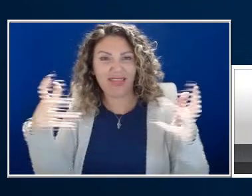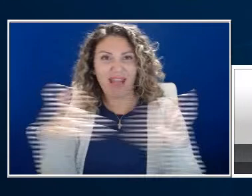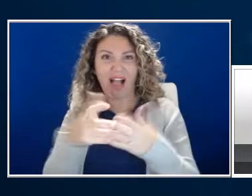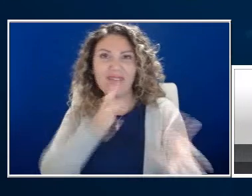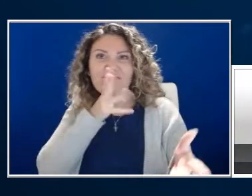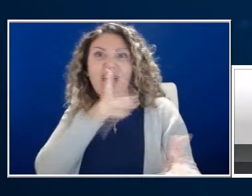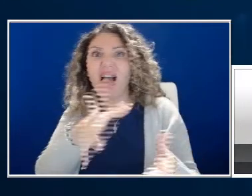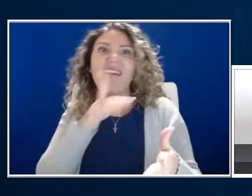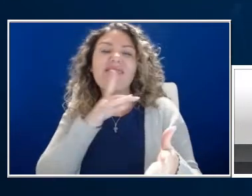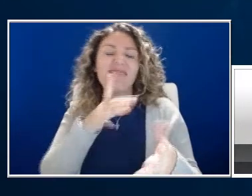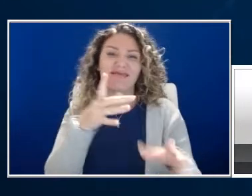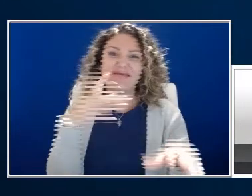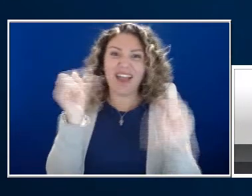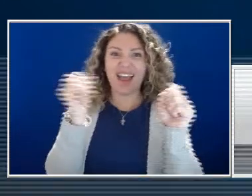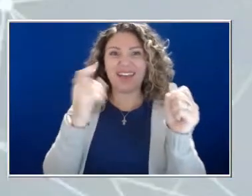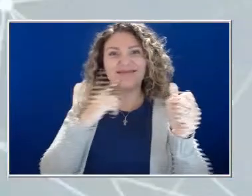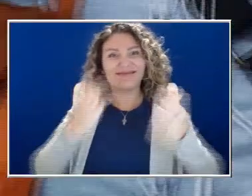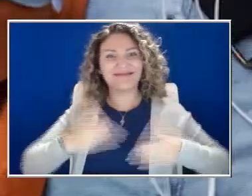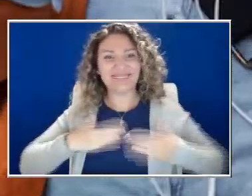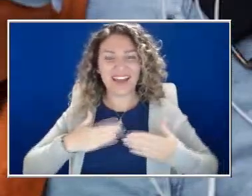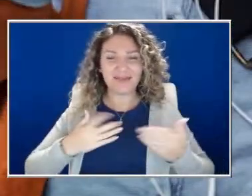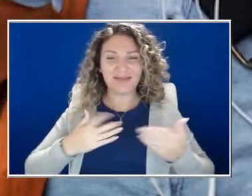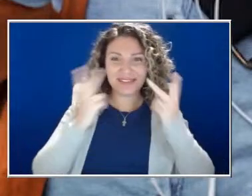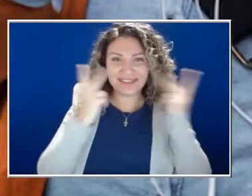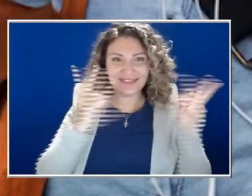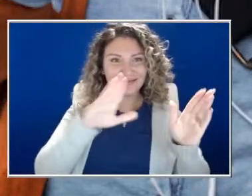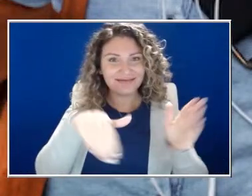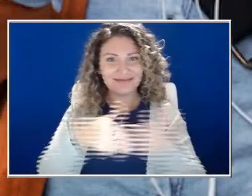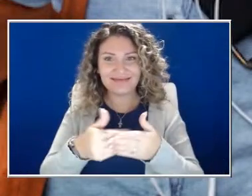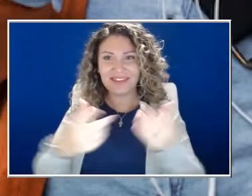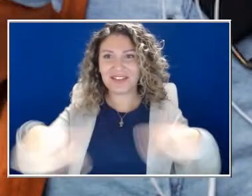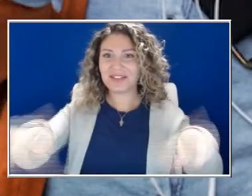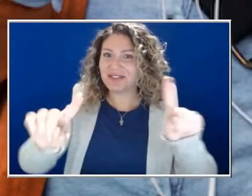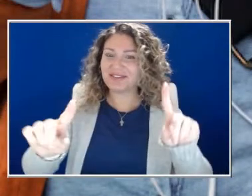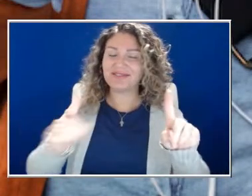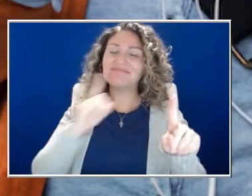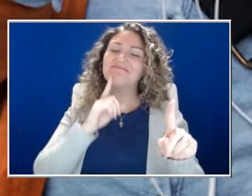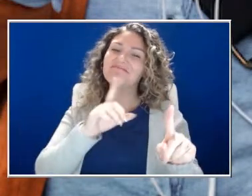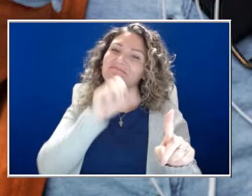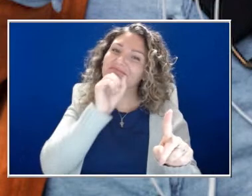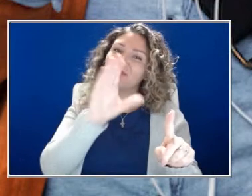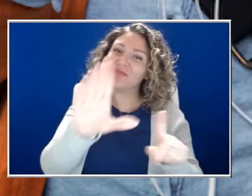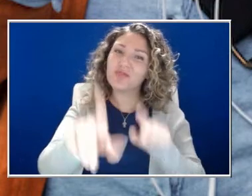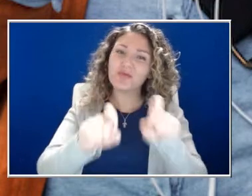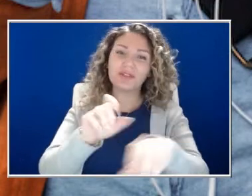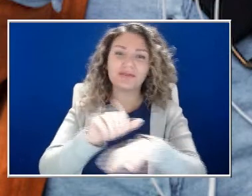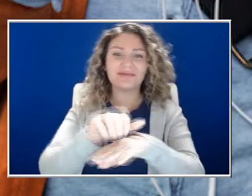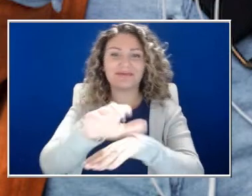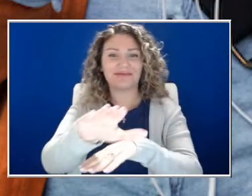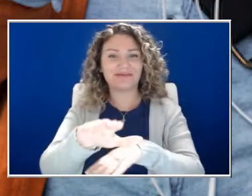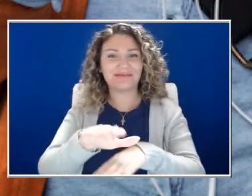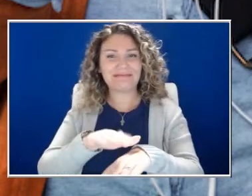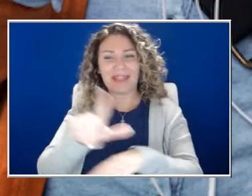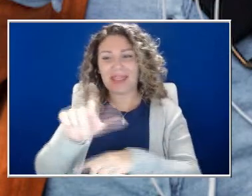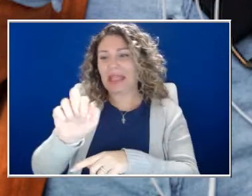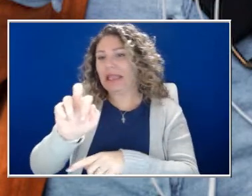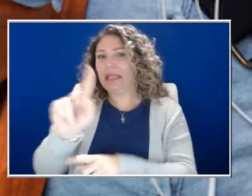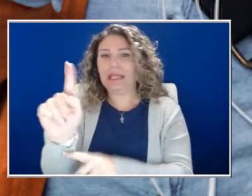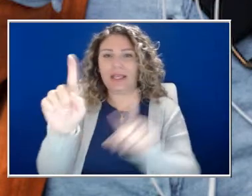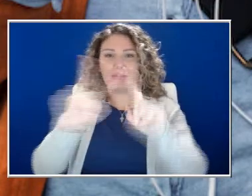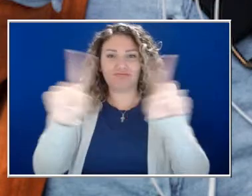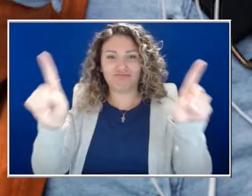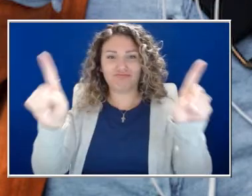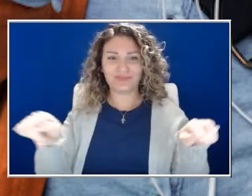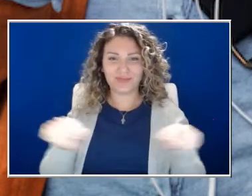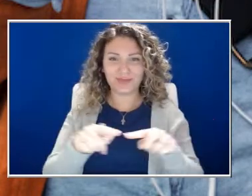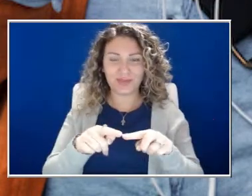Glad you're with us. As always, we're glad you are with us, and we love getting your questions, so get them sent in. The links are there on your screen. You can also post